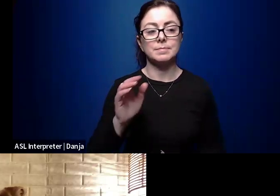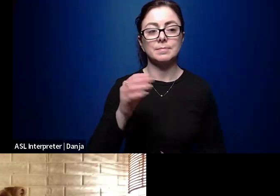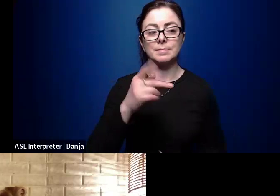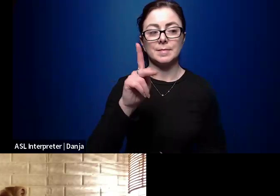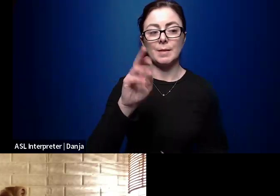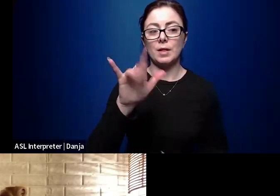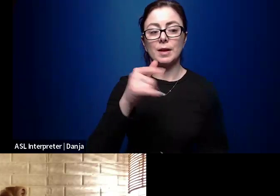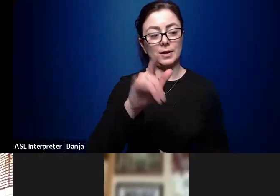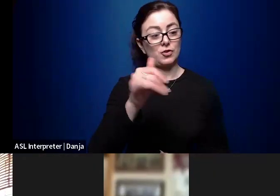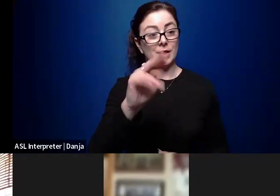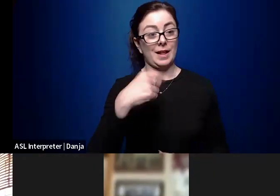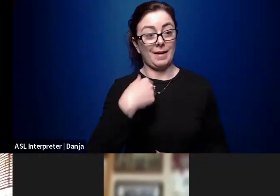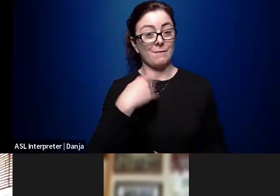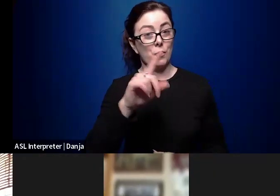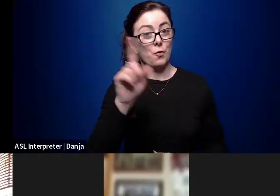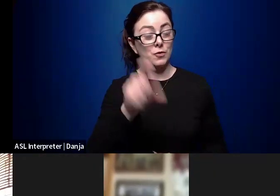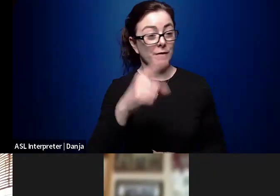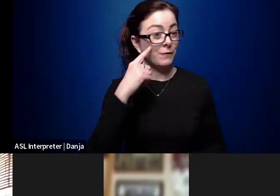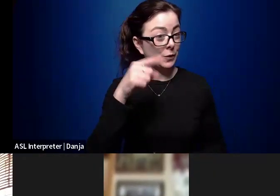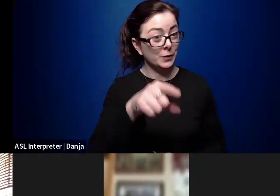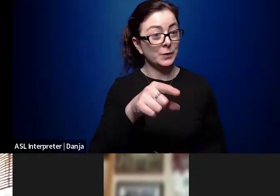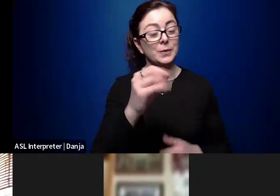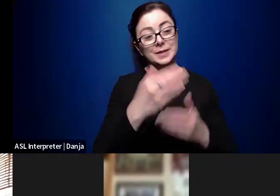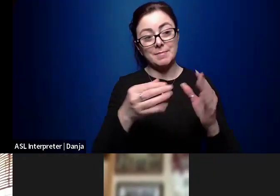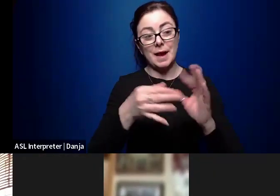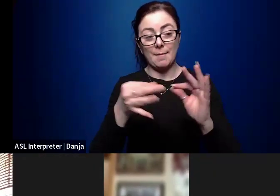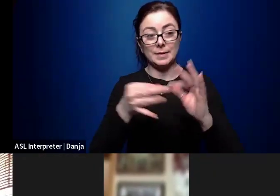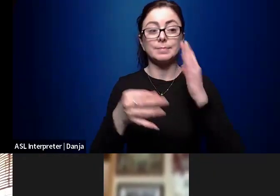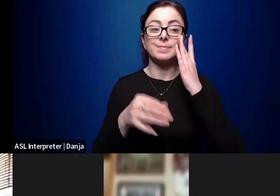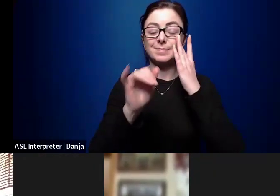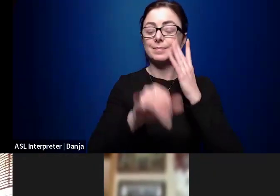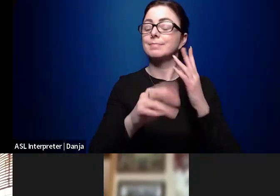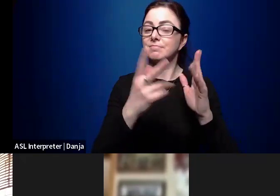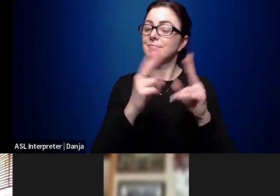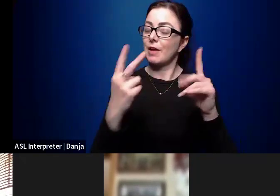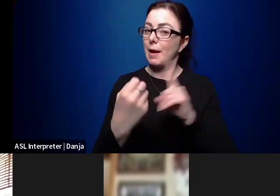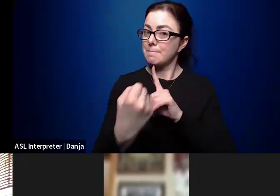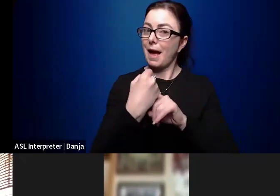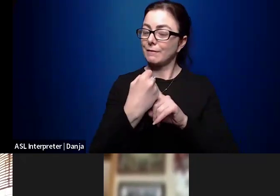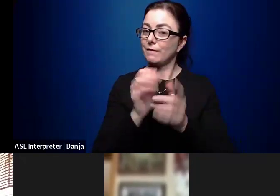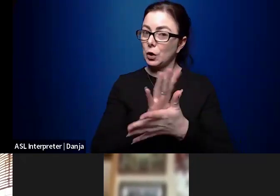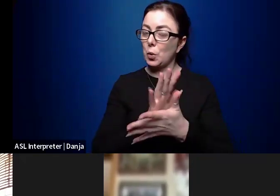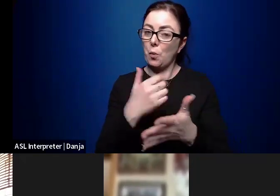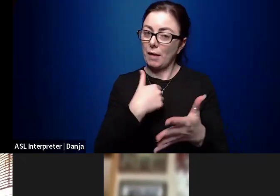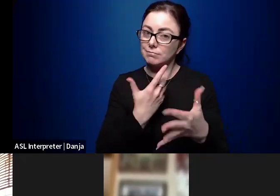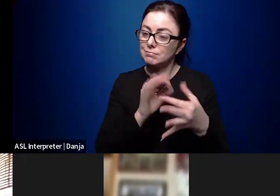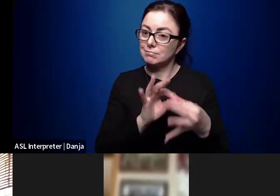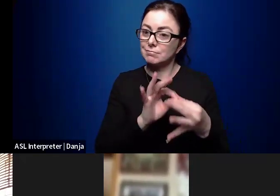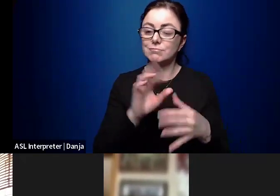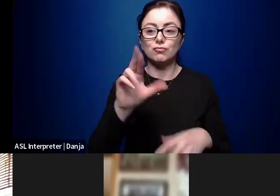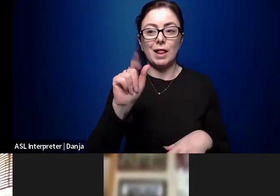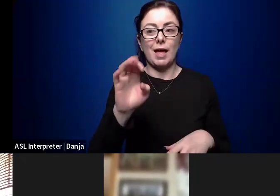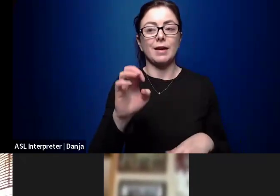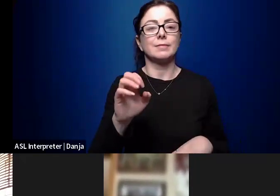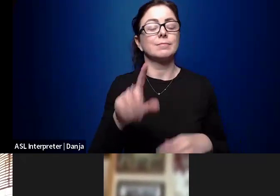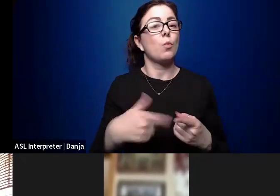Jillian, I have a question to you. Our comment, that was a very impactful video. I totally related to it from when I